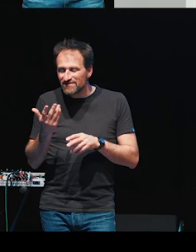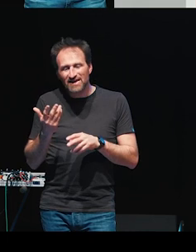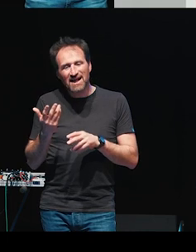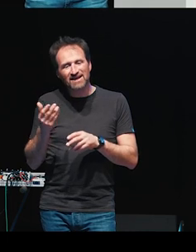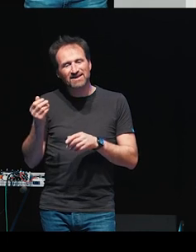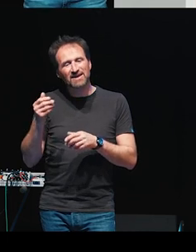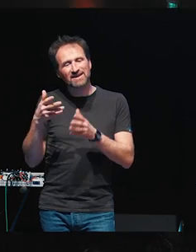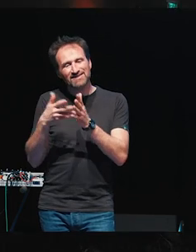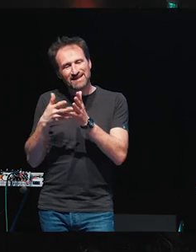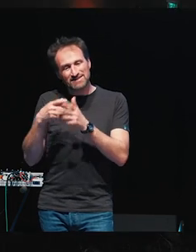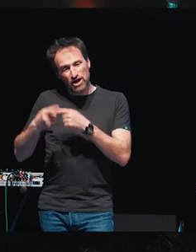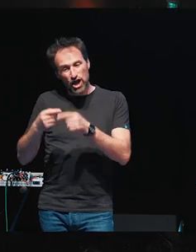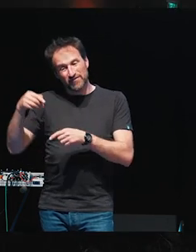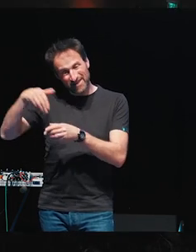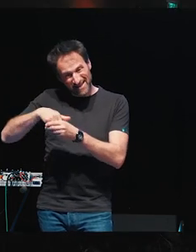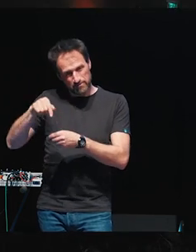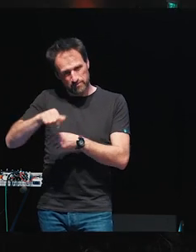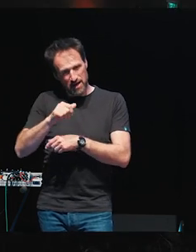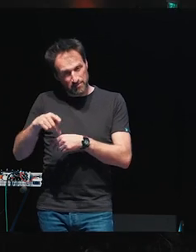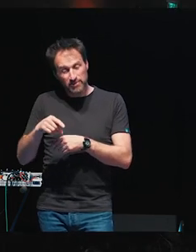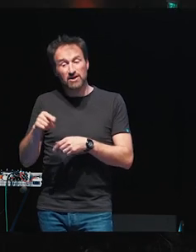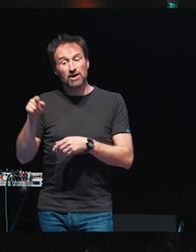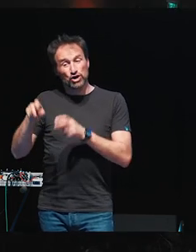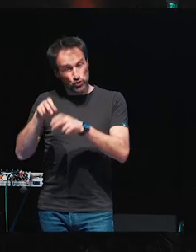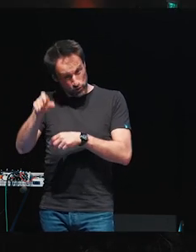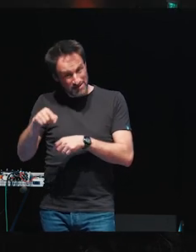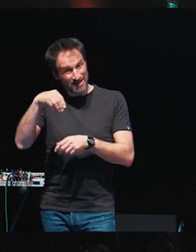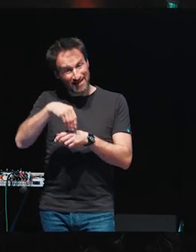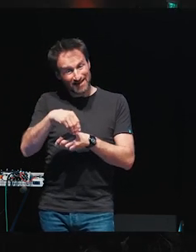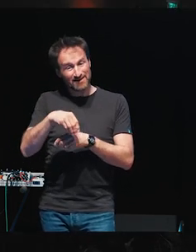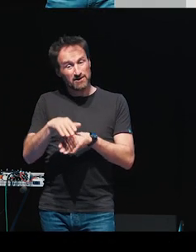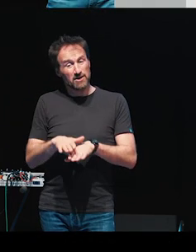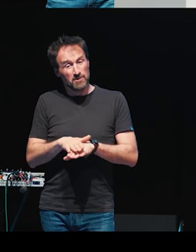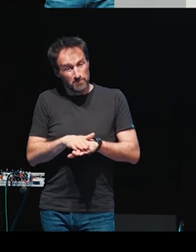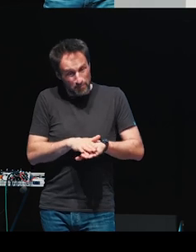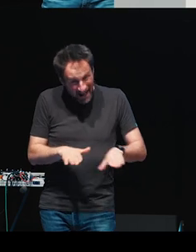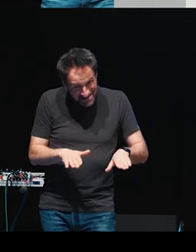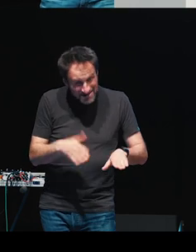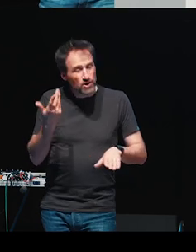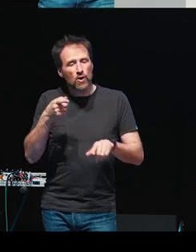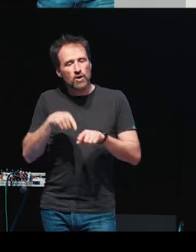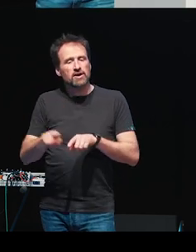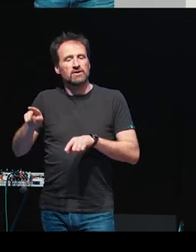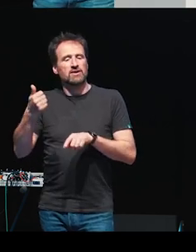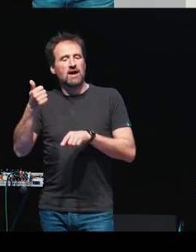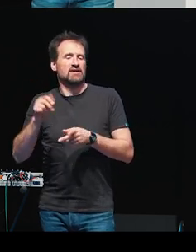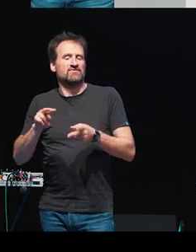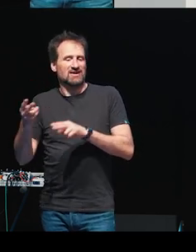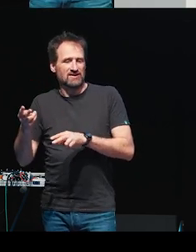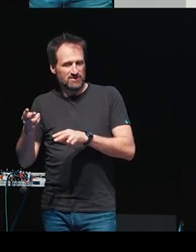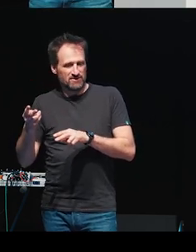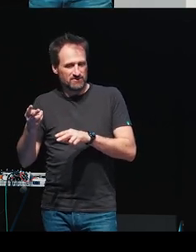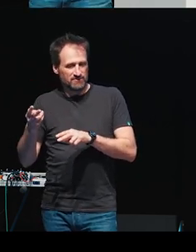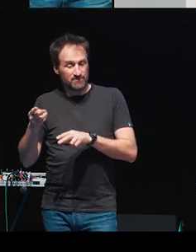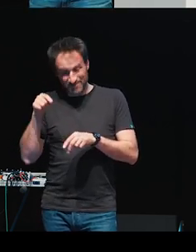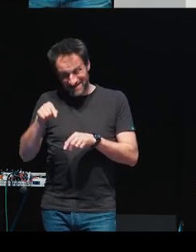user in? Is the user in base or variant? You get that, and you should make sure that you get that within the splash screen loading. Anything longer